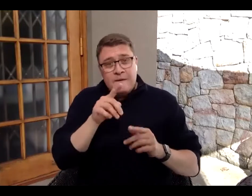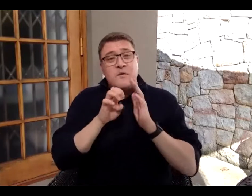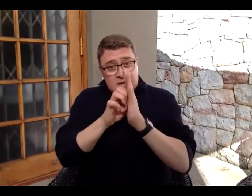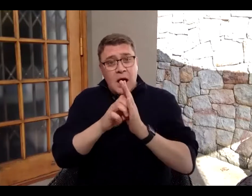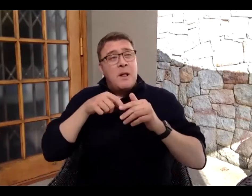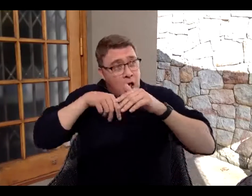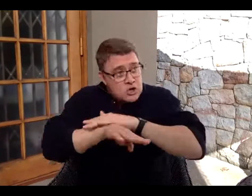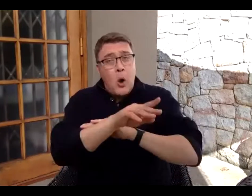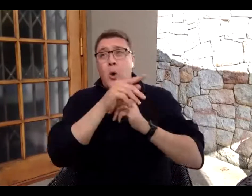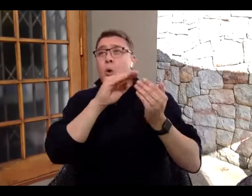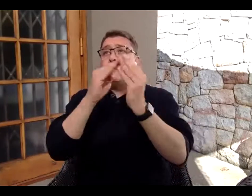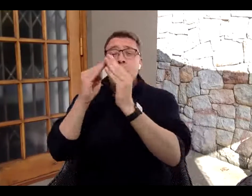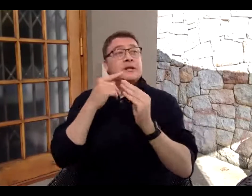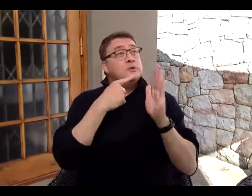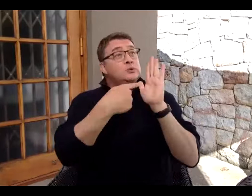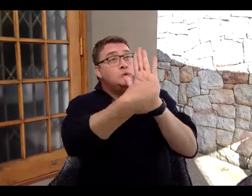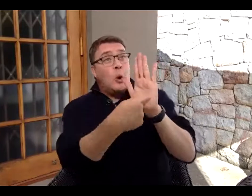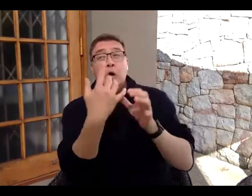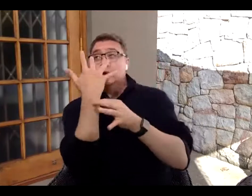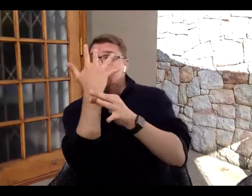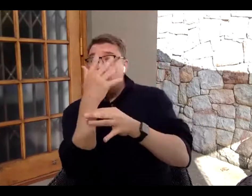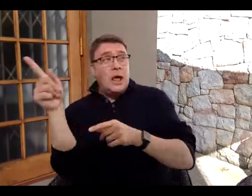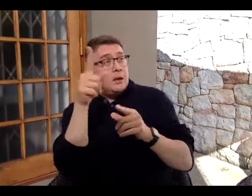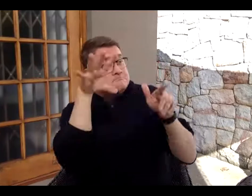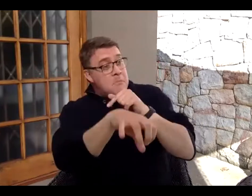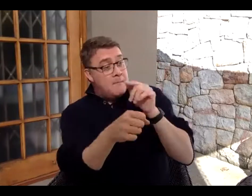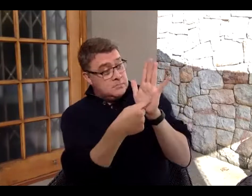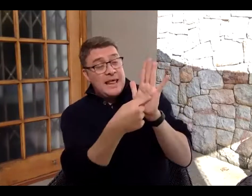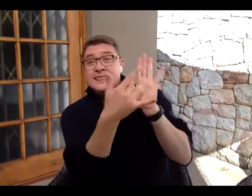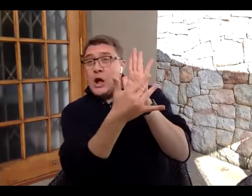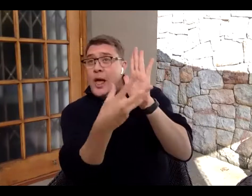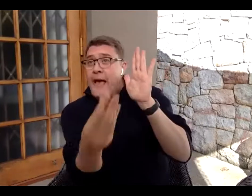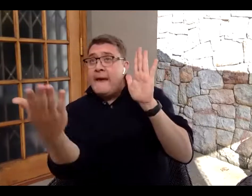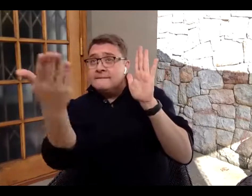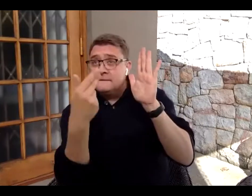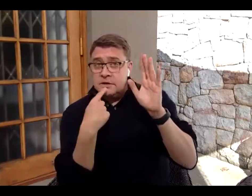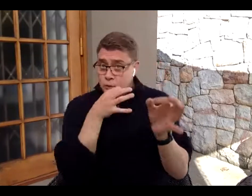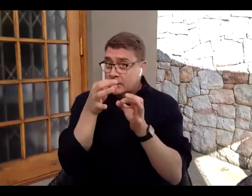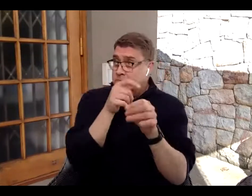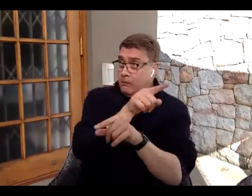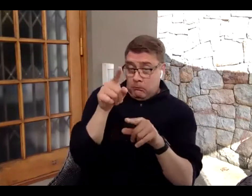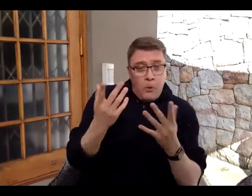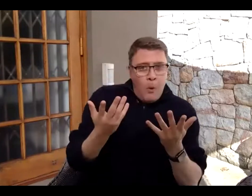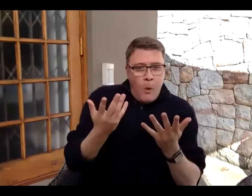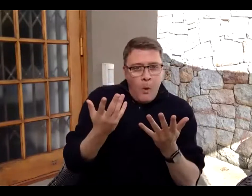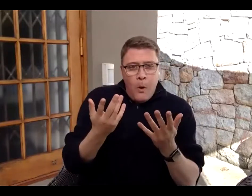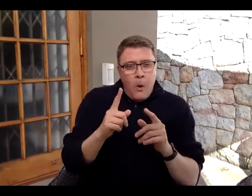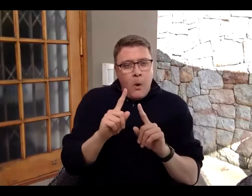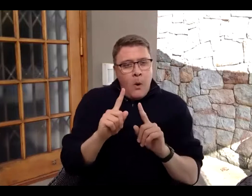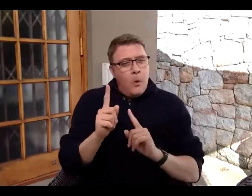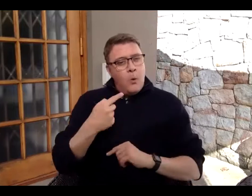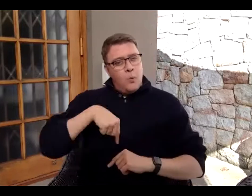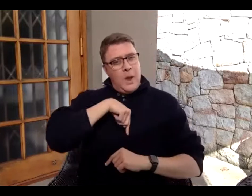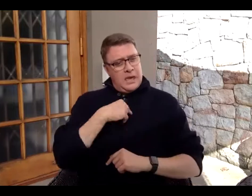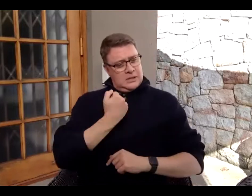to doctors who are diagnosing in the field or individuals who are working in the field? So are we as individuals of